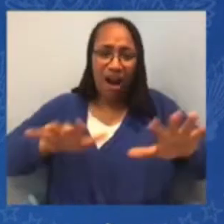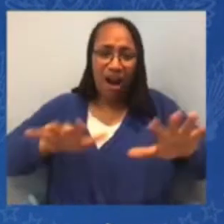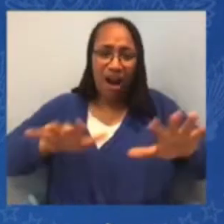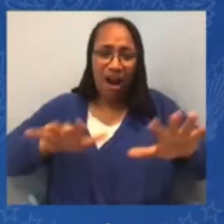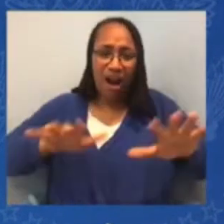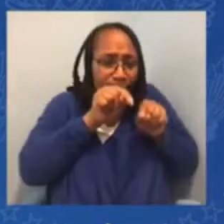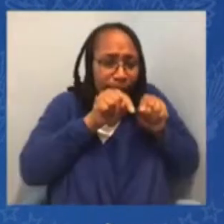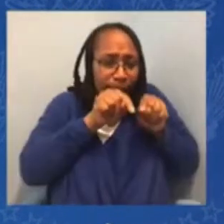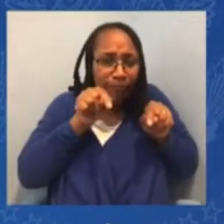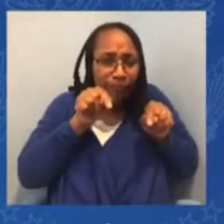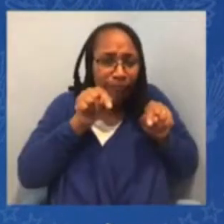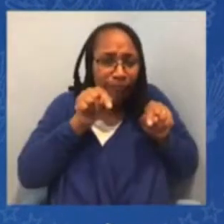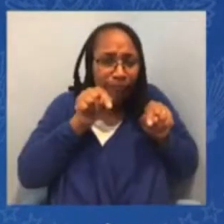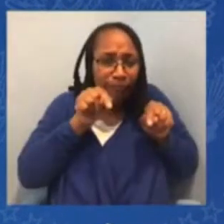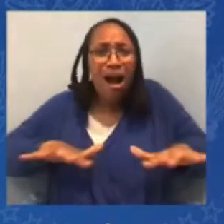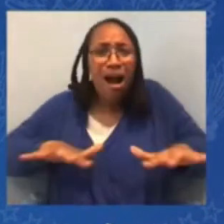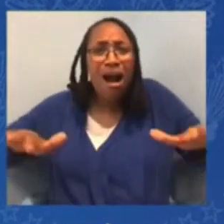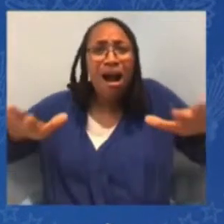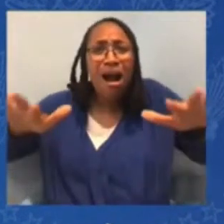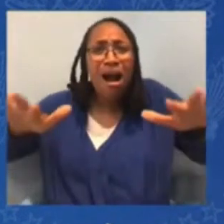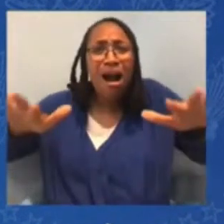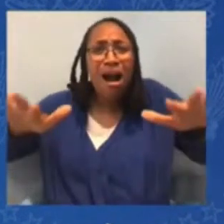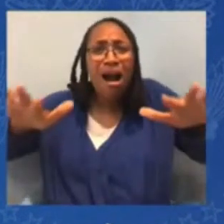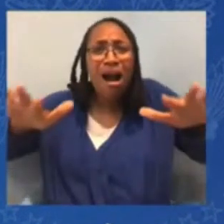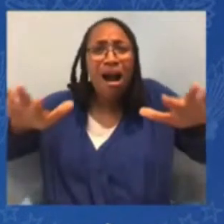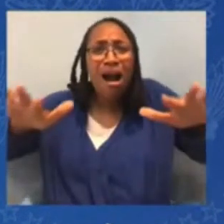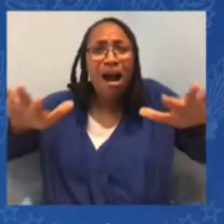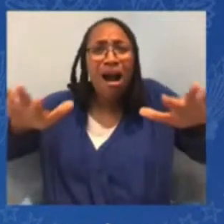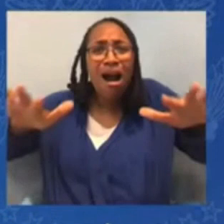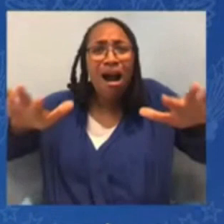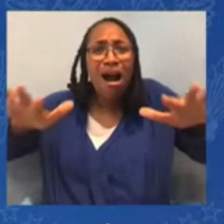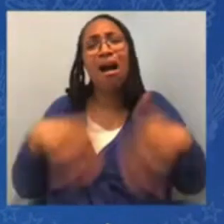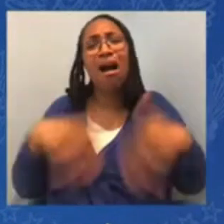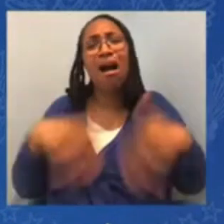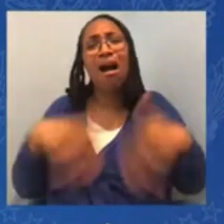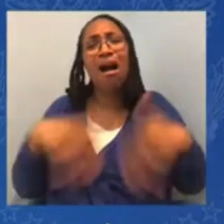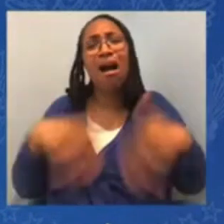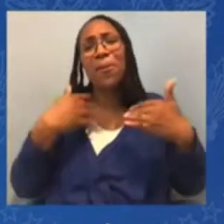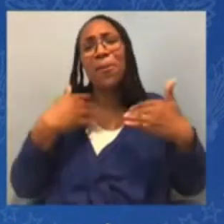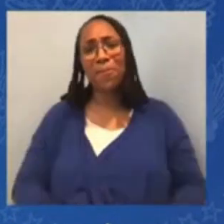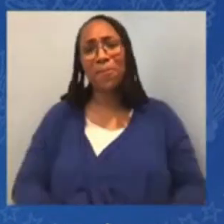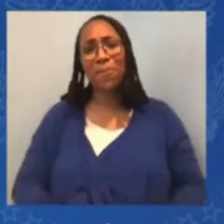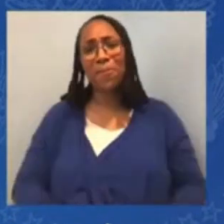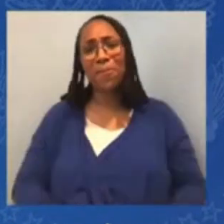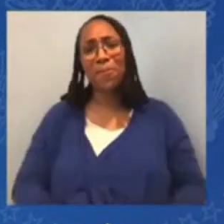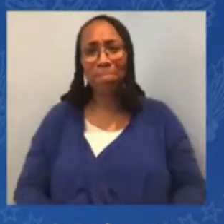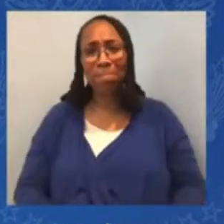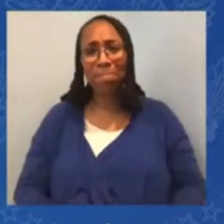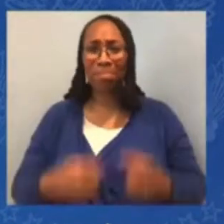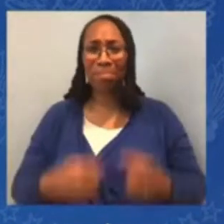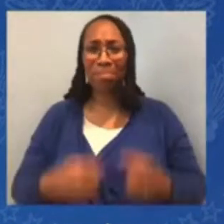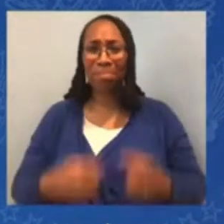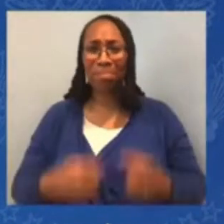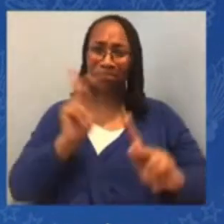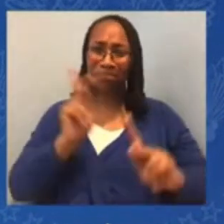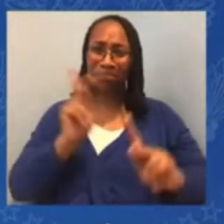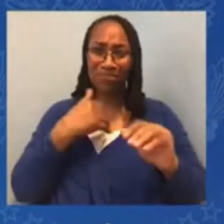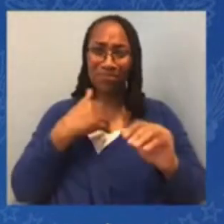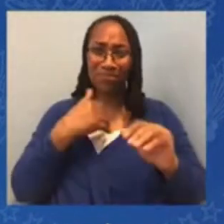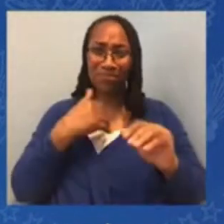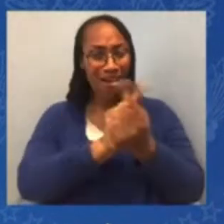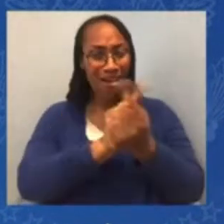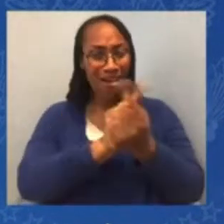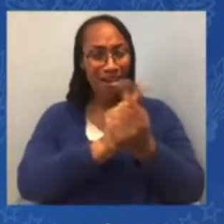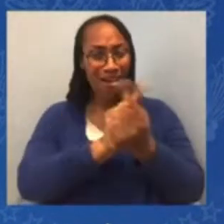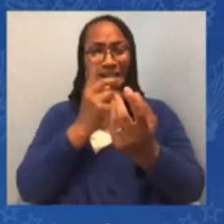I met with people at events in the country who shake my hand and say, I'm worried. There's been another shooting not far from where